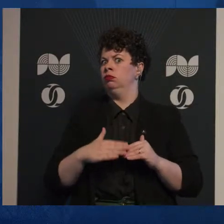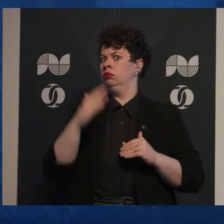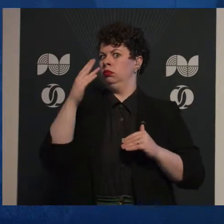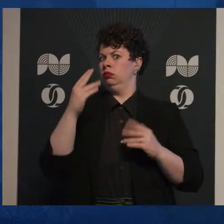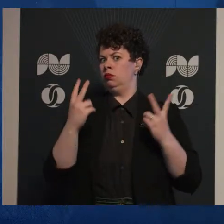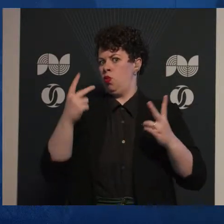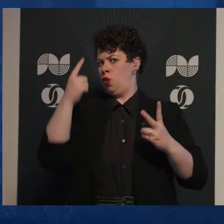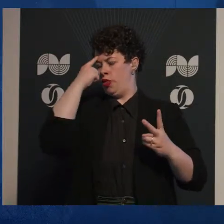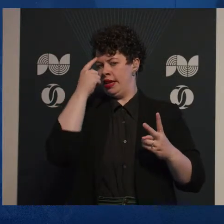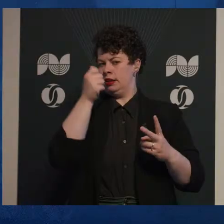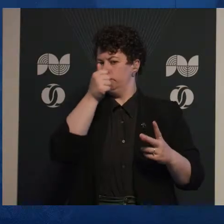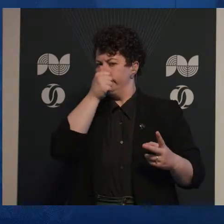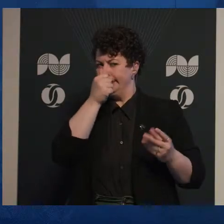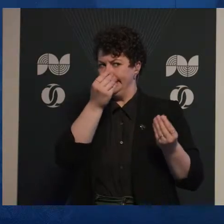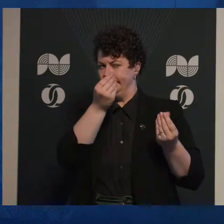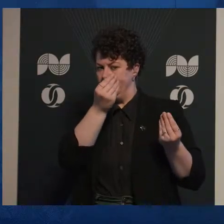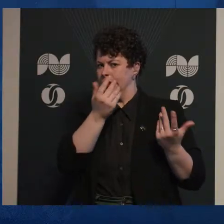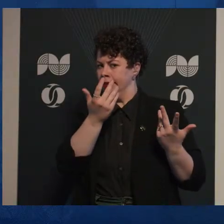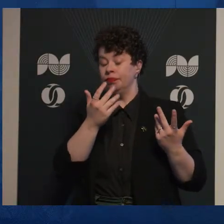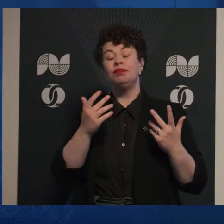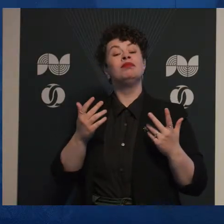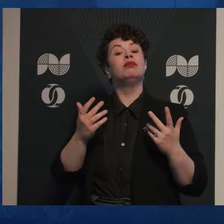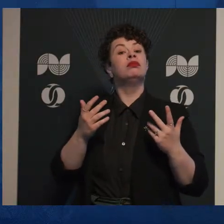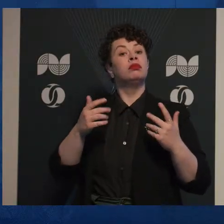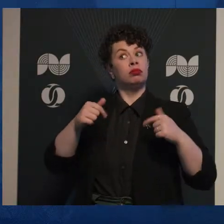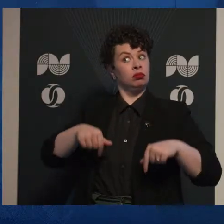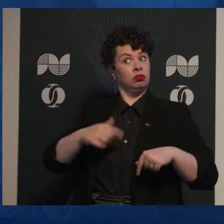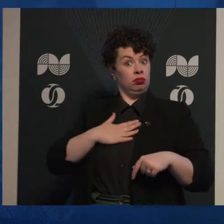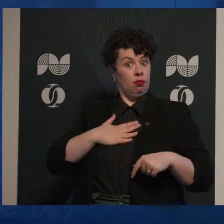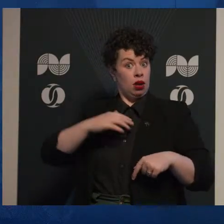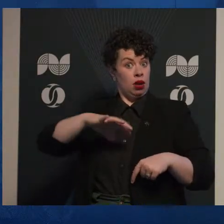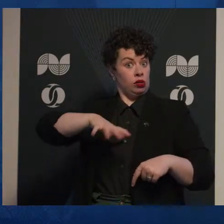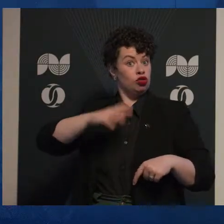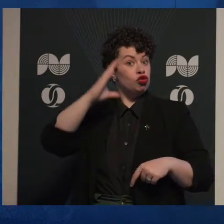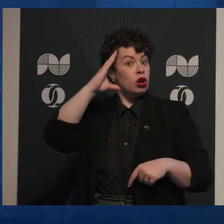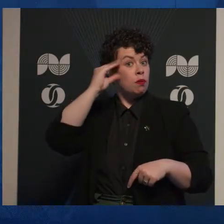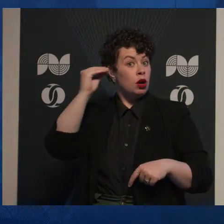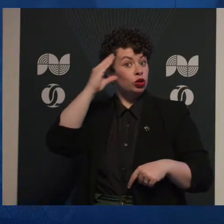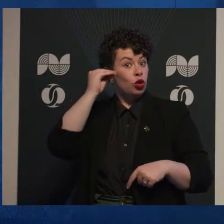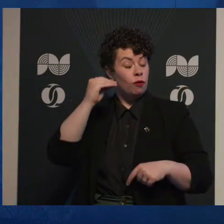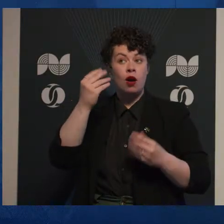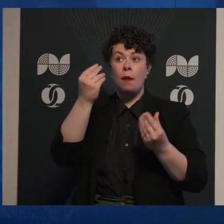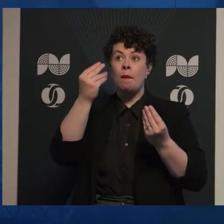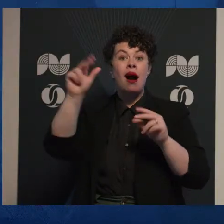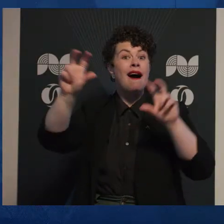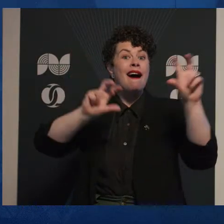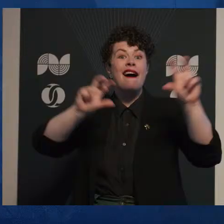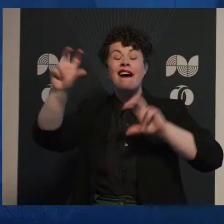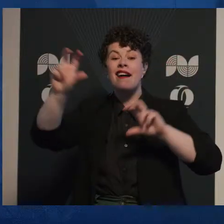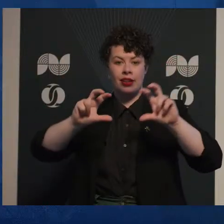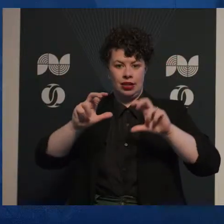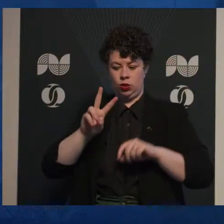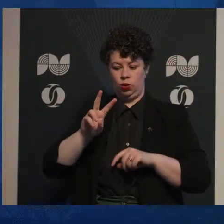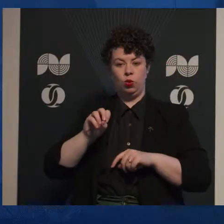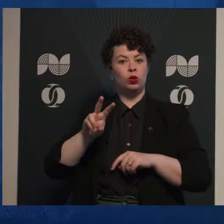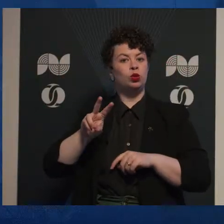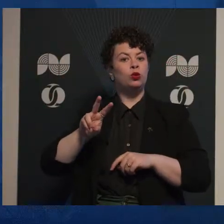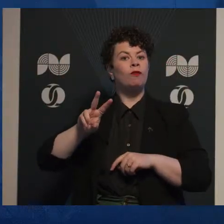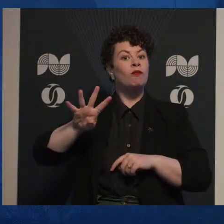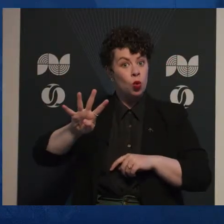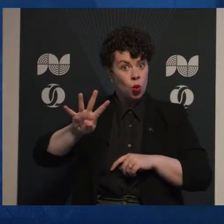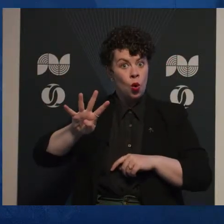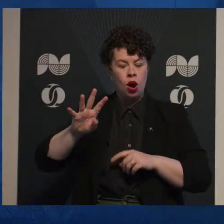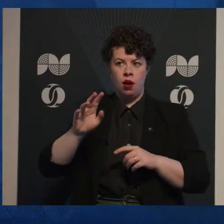And in Moldova, private investment has increased by 15% in 2024 after 2